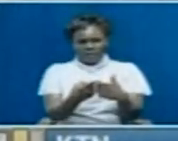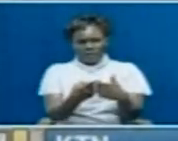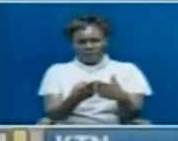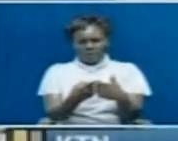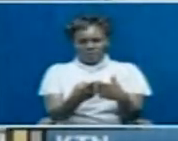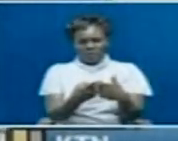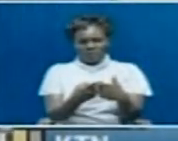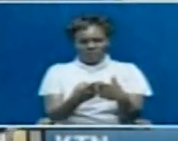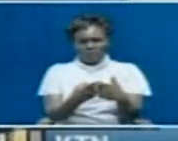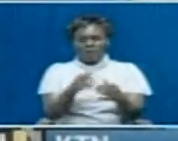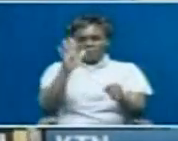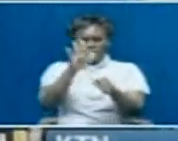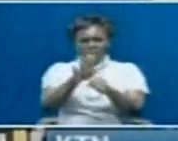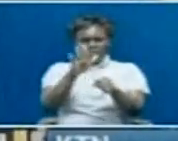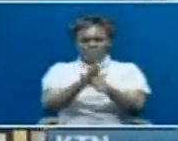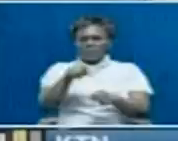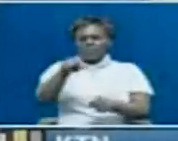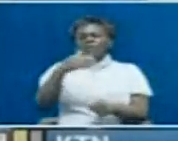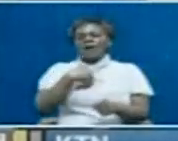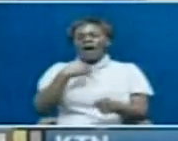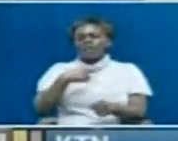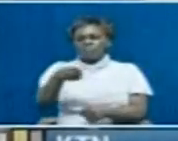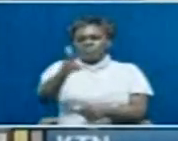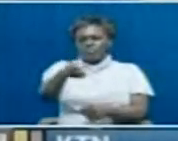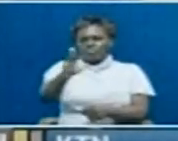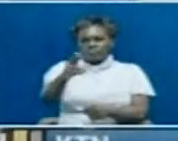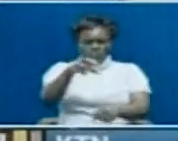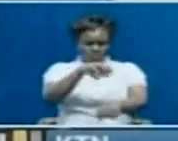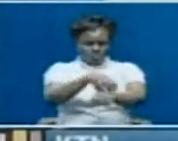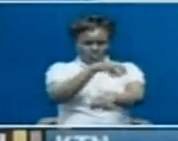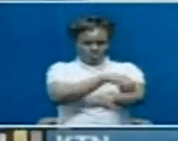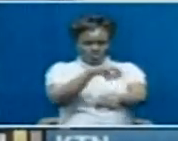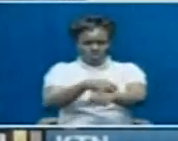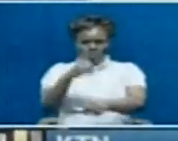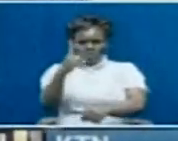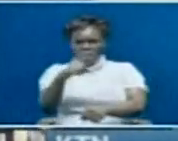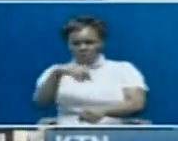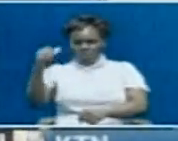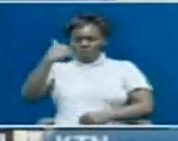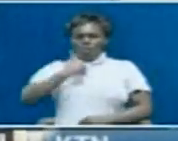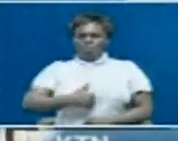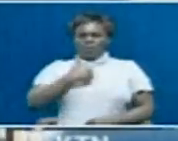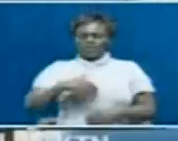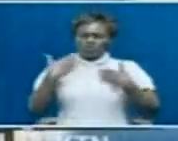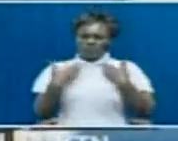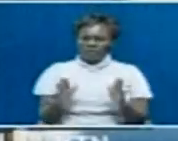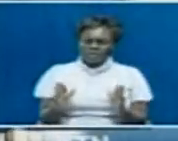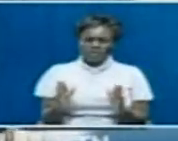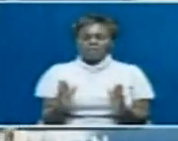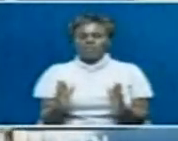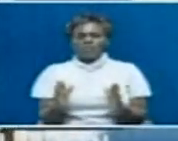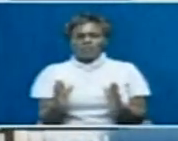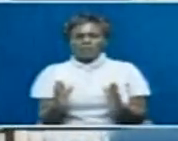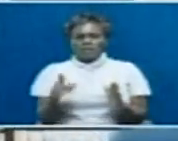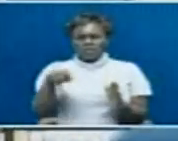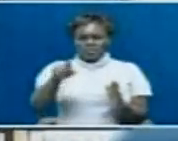yakamaliza hivi. Most of them had gunshot wounds, save for one whom we are taken to theater. And